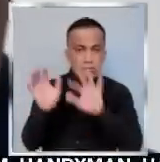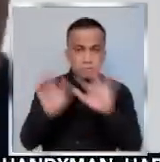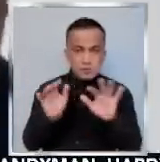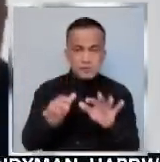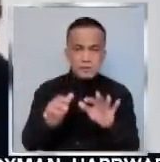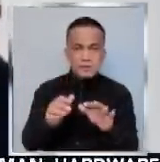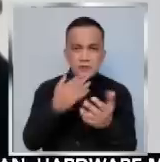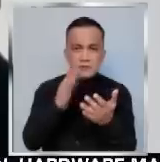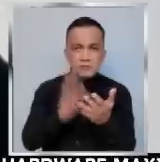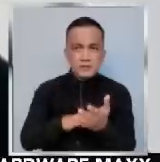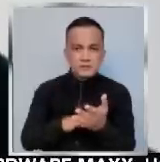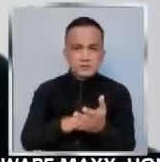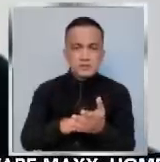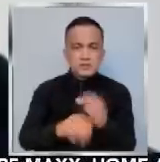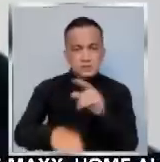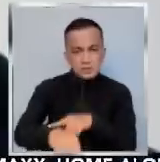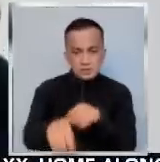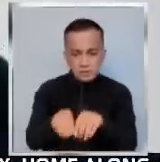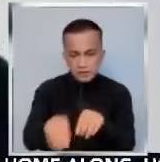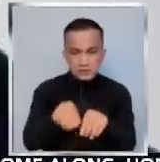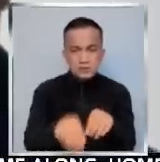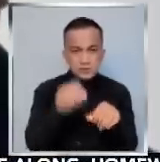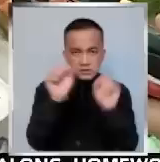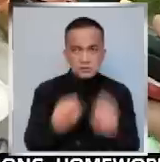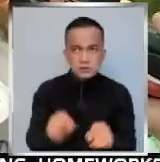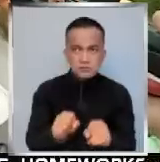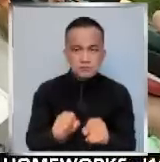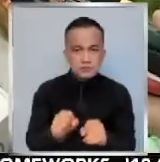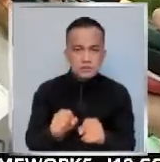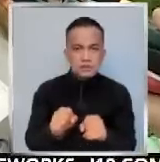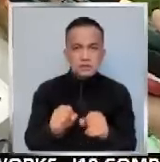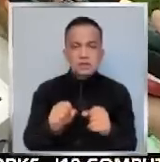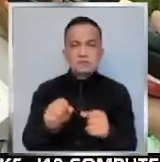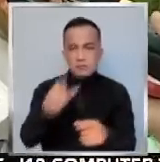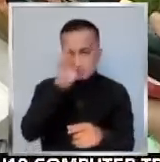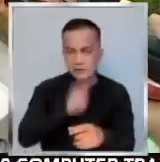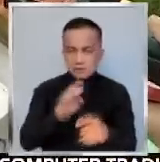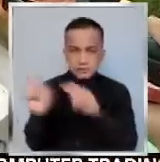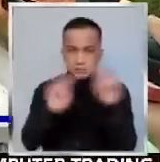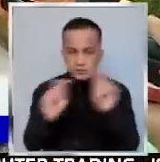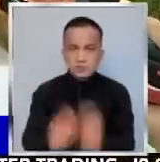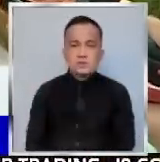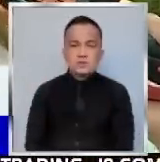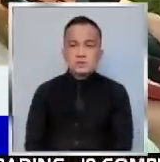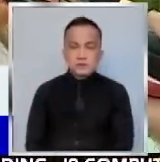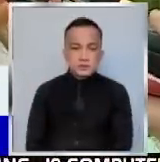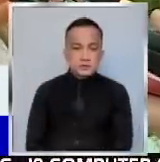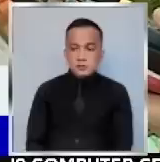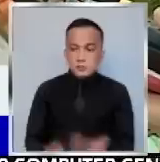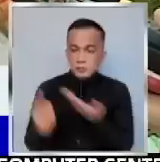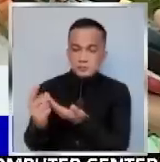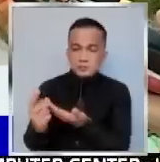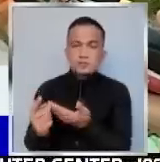we were hit during the bad part of the planting season by a destructive typhoon. Based on the data we have for the quarter 3 and